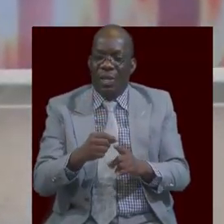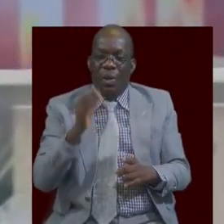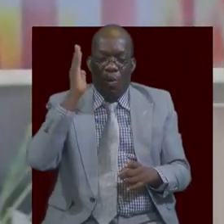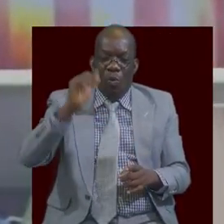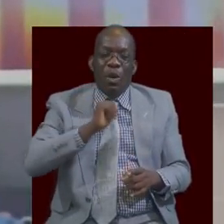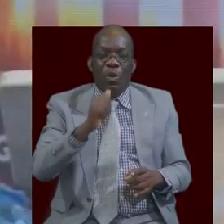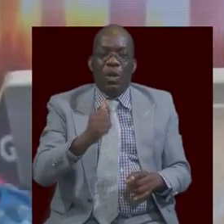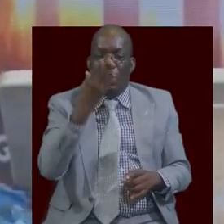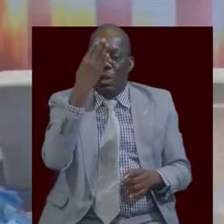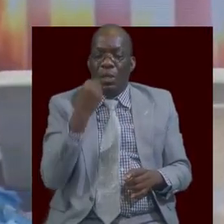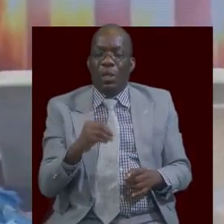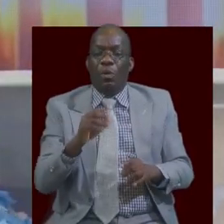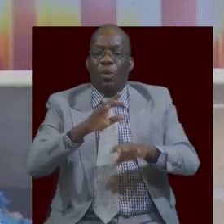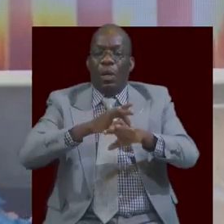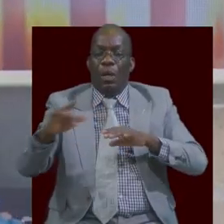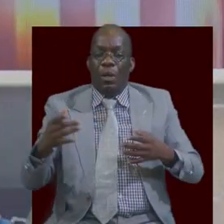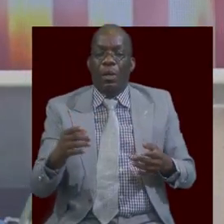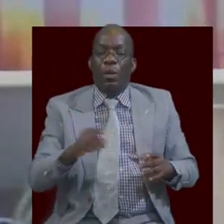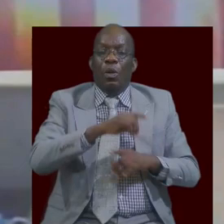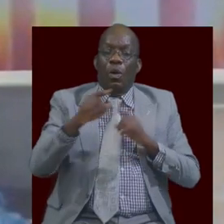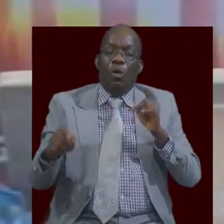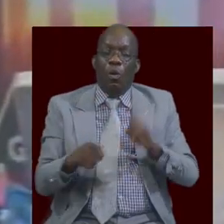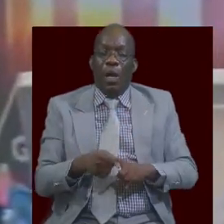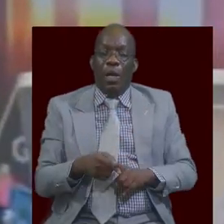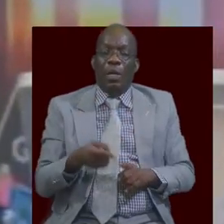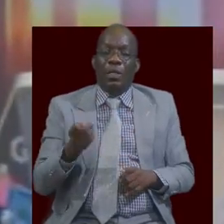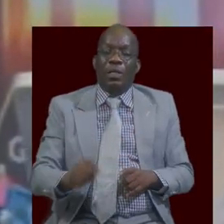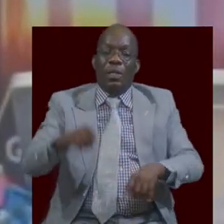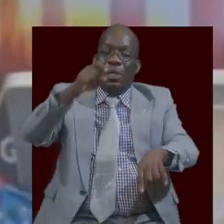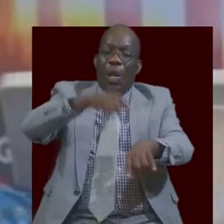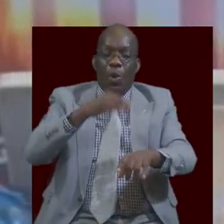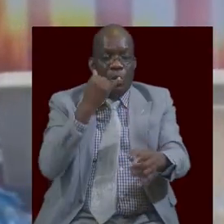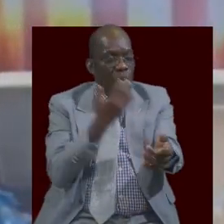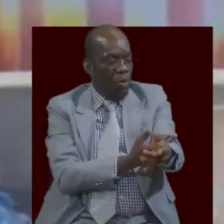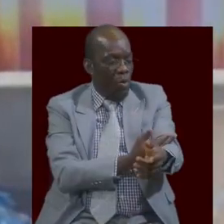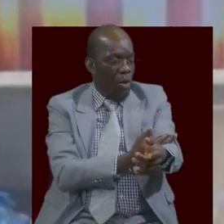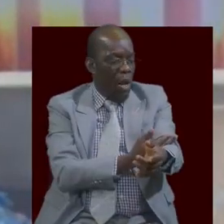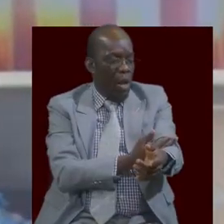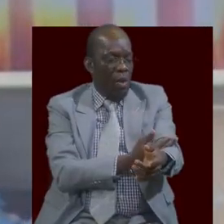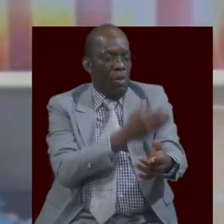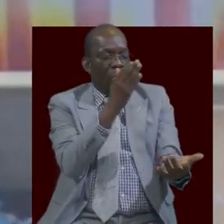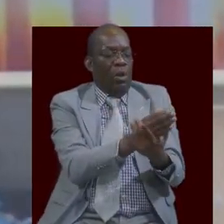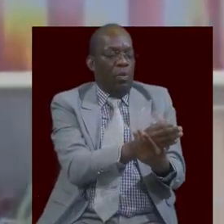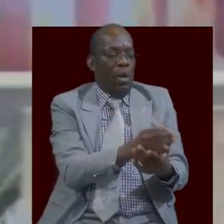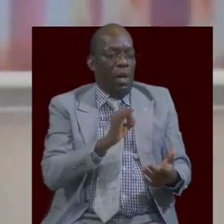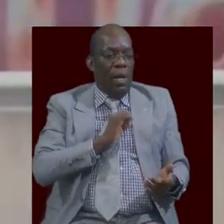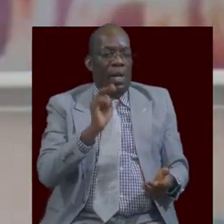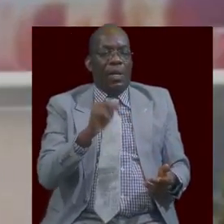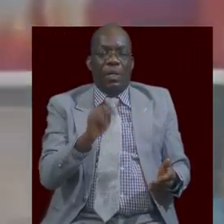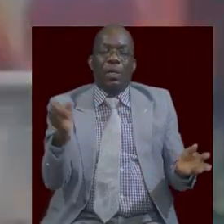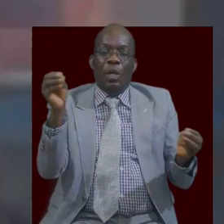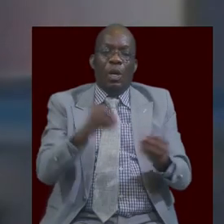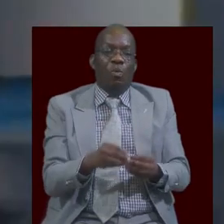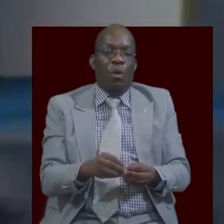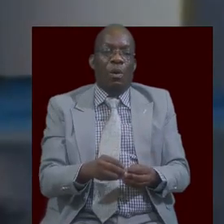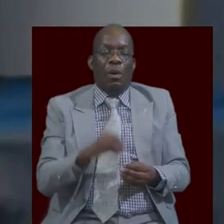in time. And when the alarm clock rings, it's like, stop that. I still need more sleep. But they have to go